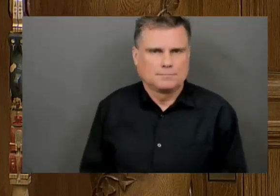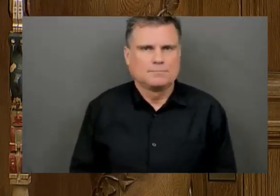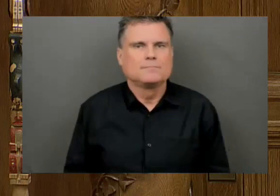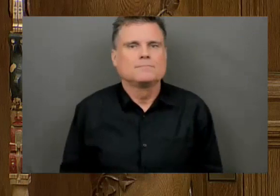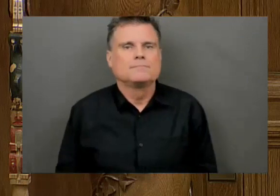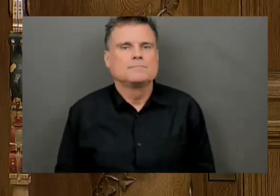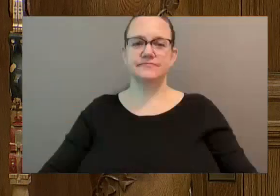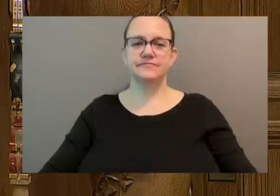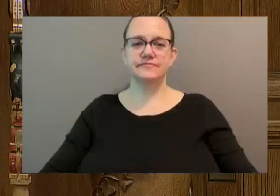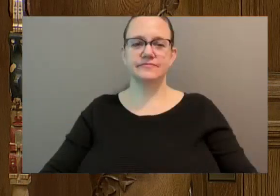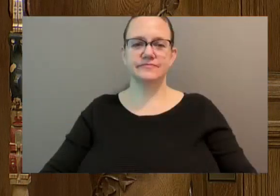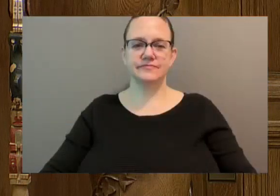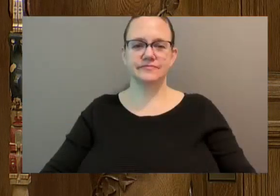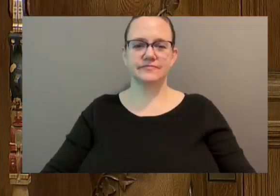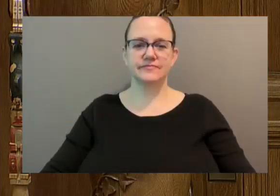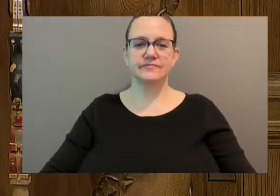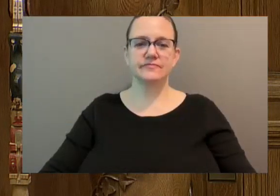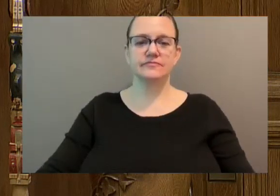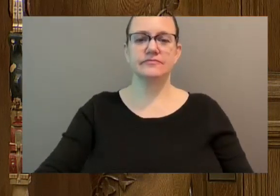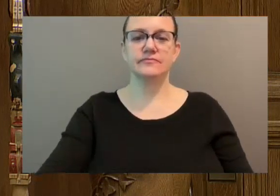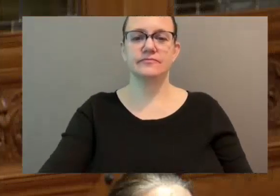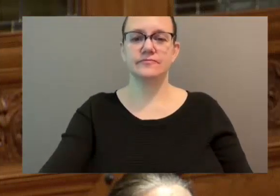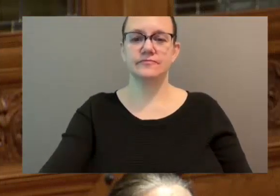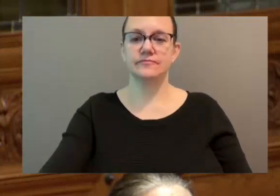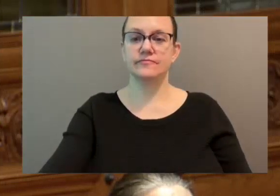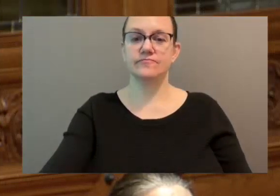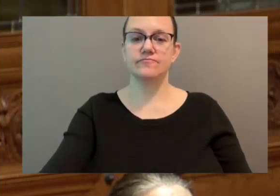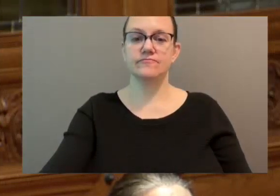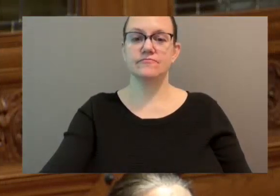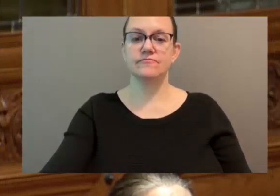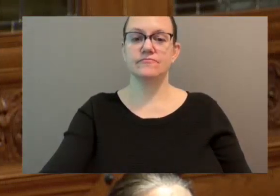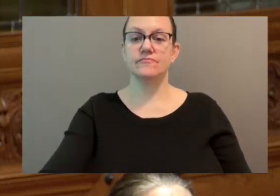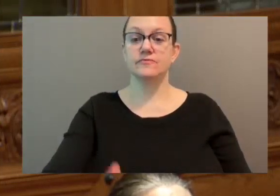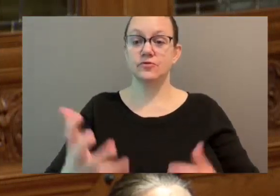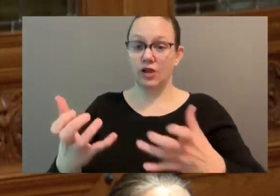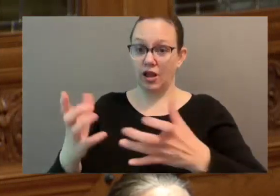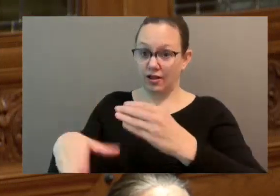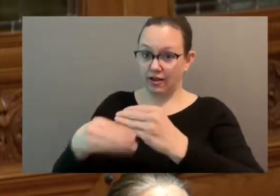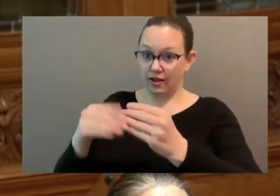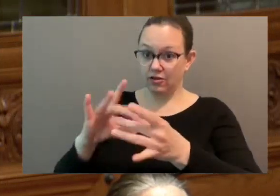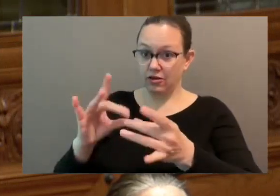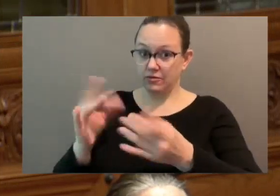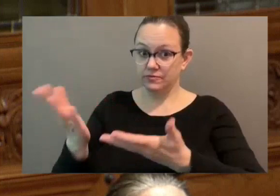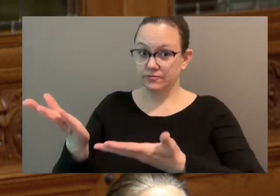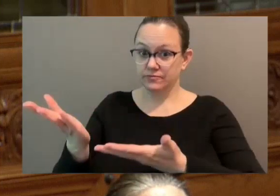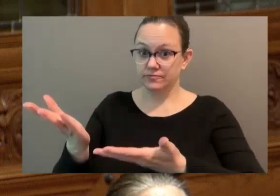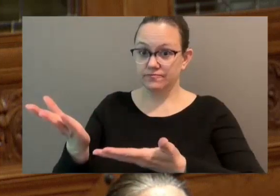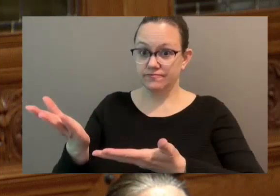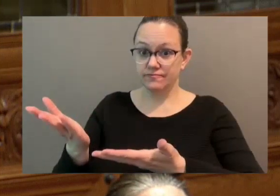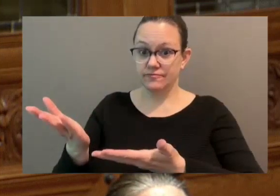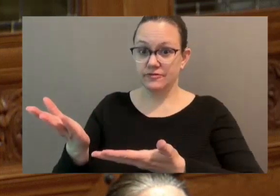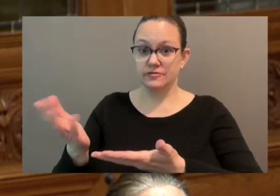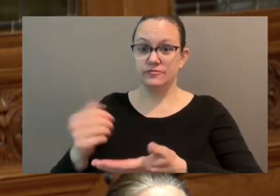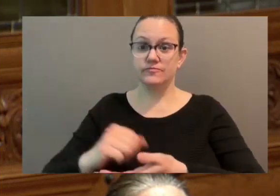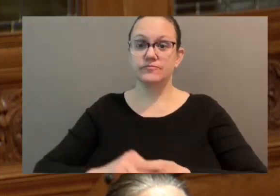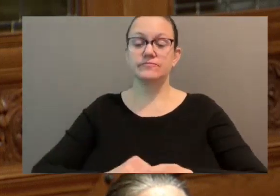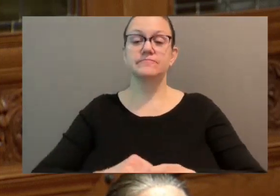Member supplemental. Thank you, Honourable Speaker. I asked a question to the Premier.